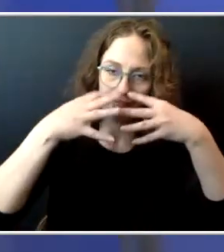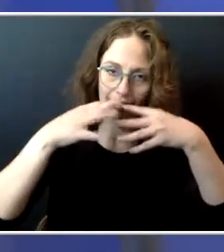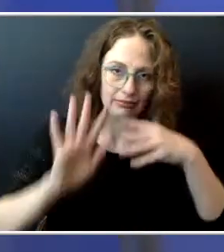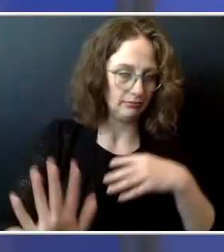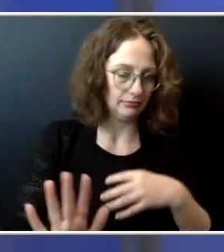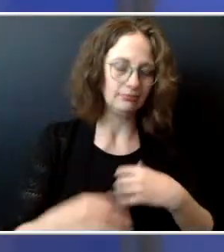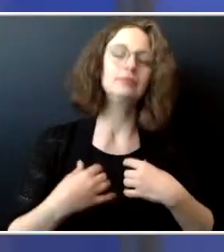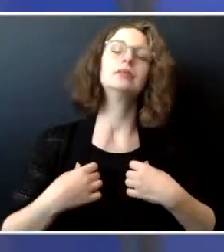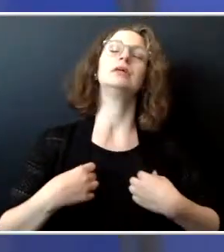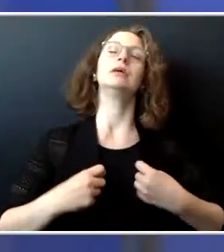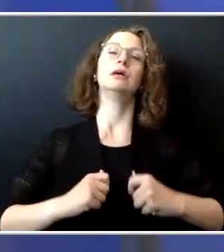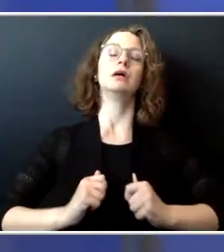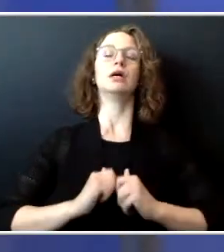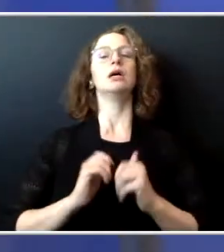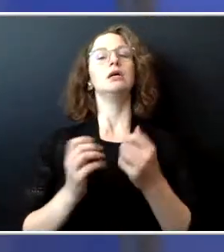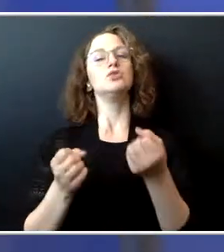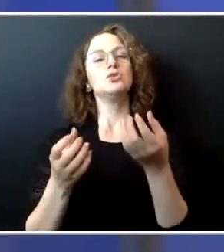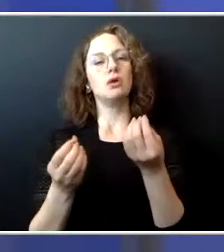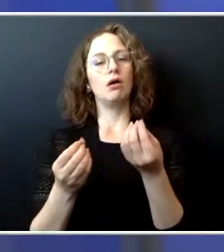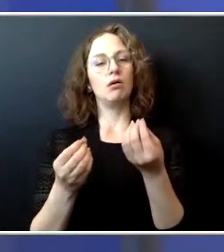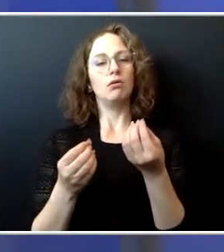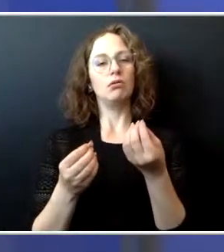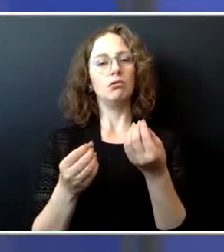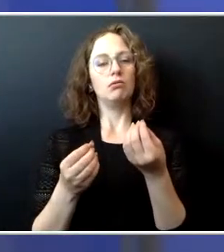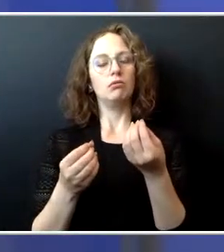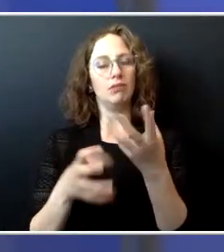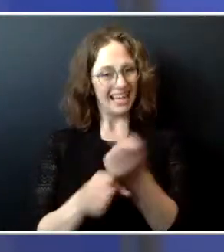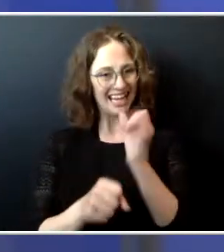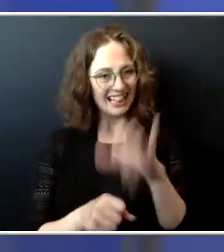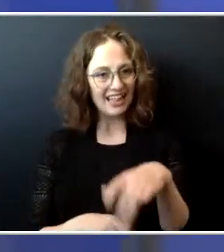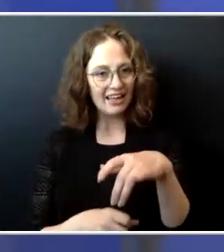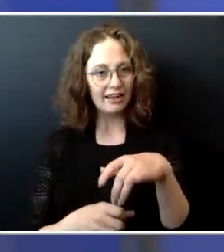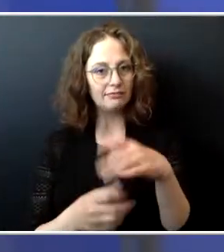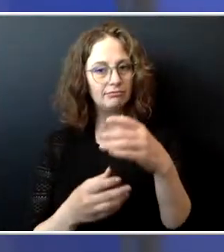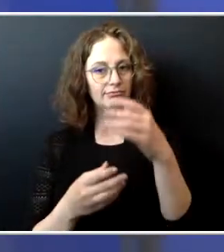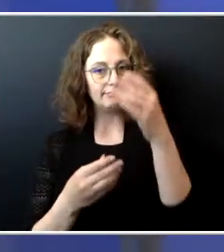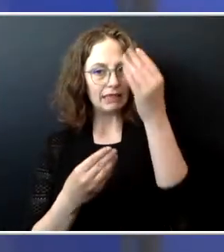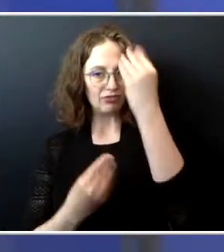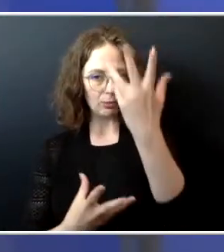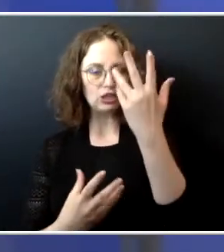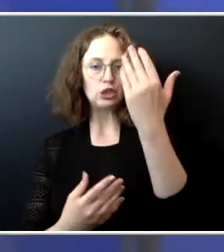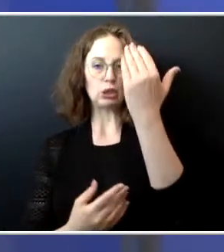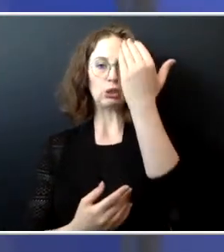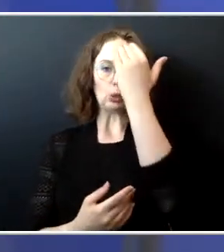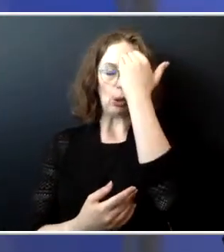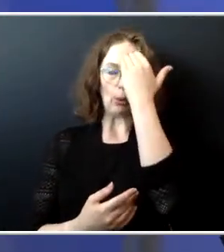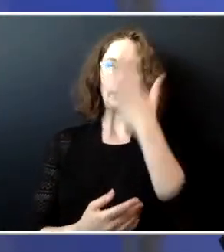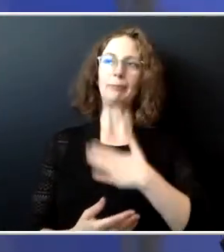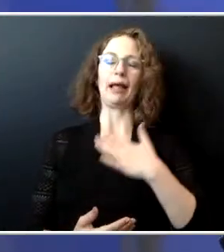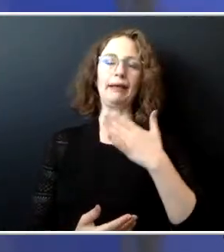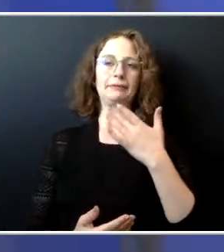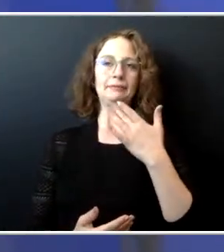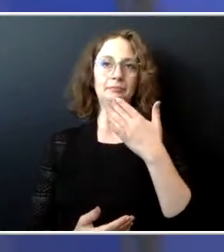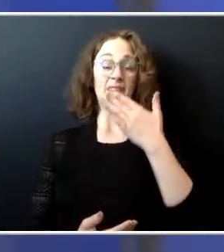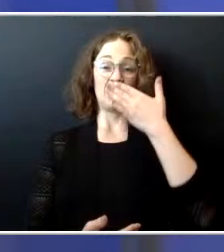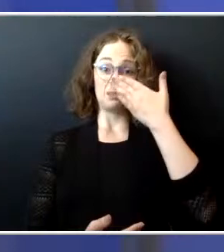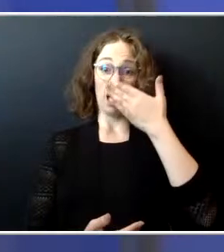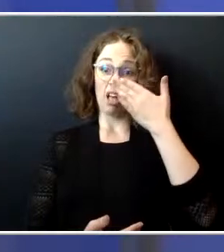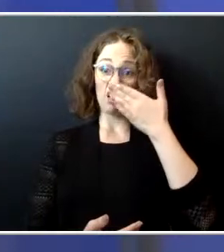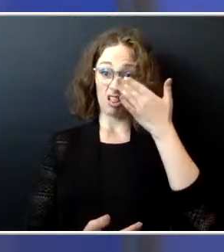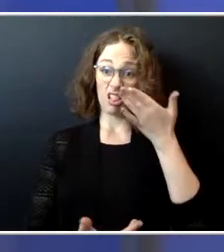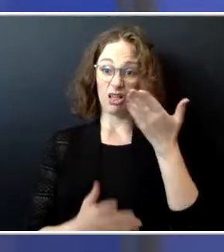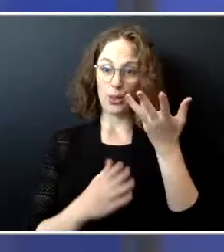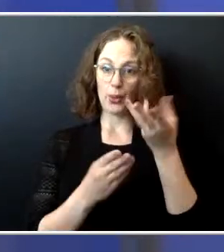just getting that information, knowing that my sense of smell would be gone for a while. During